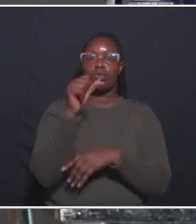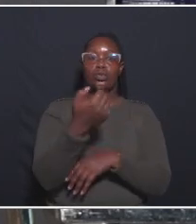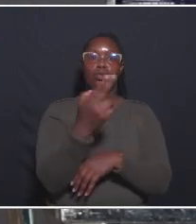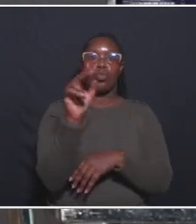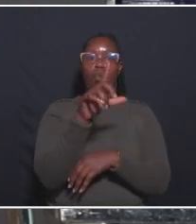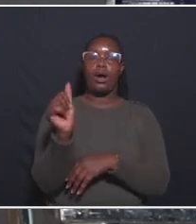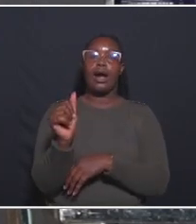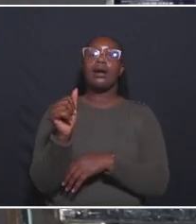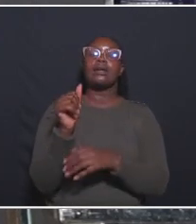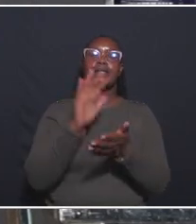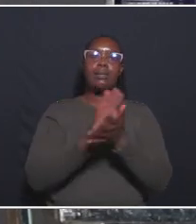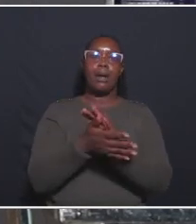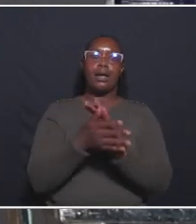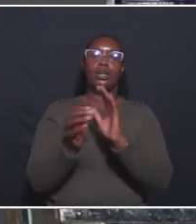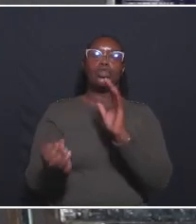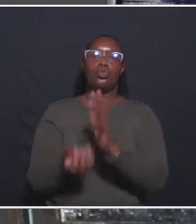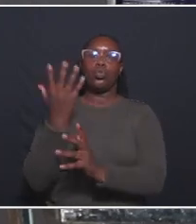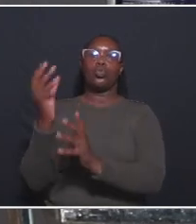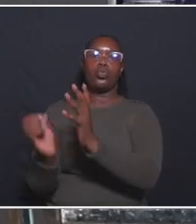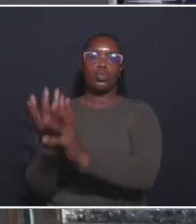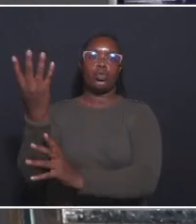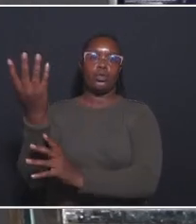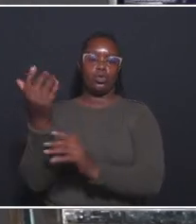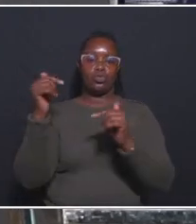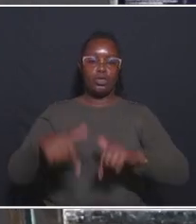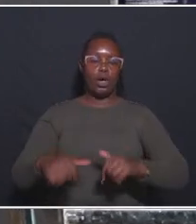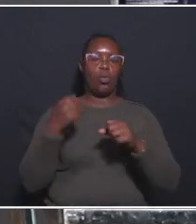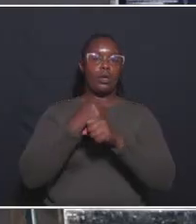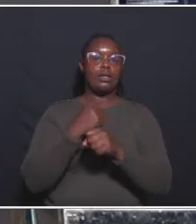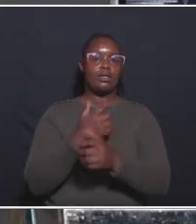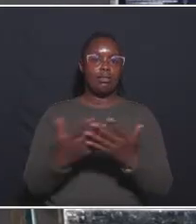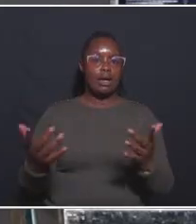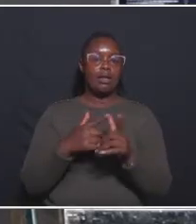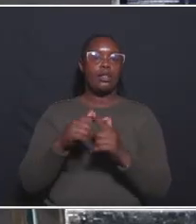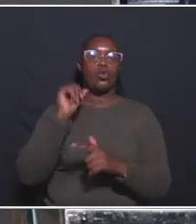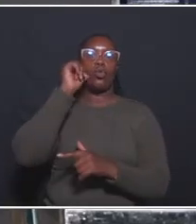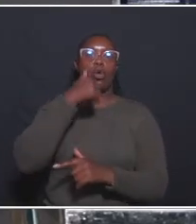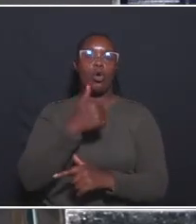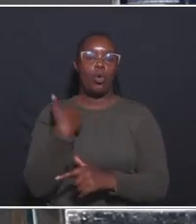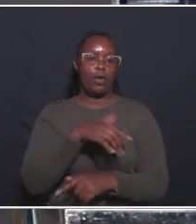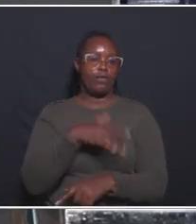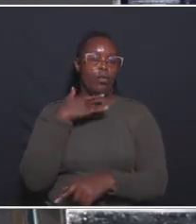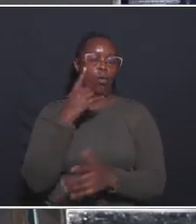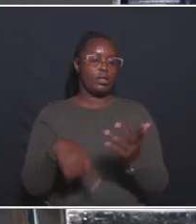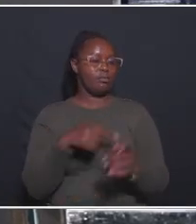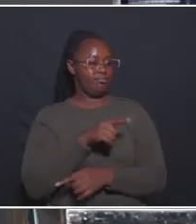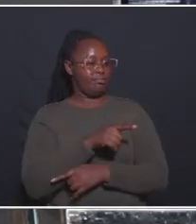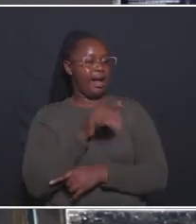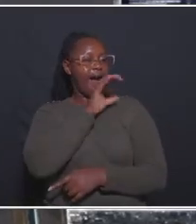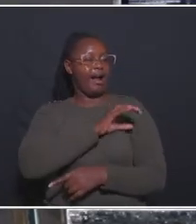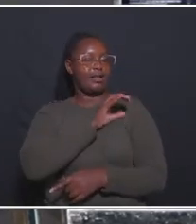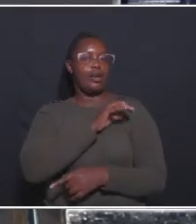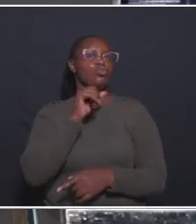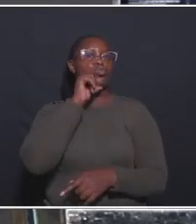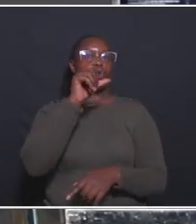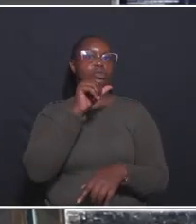going. Today you've done this and tomorrow we realize, okay, we're not doing justice to this character. Now that means you have